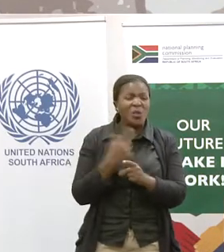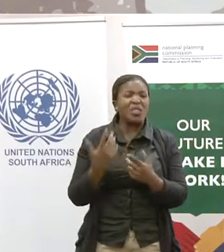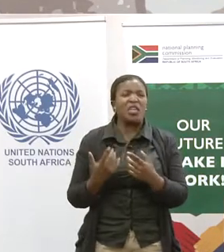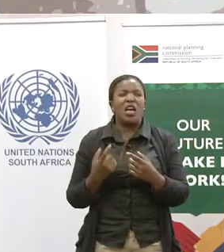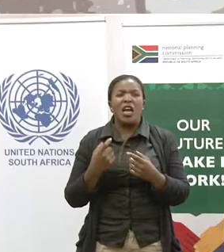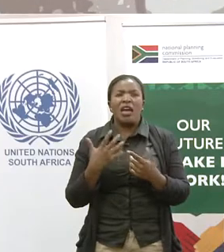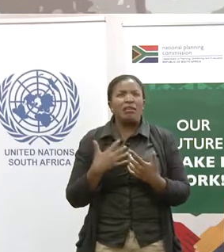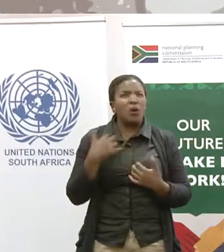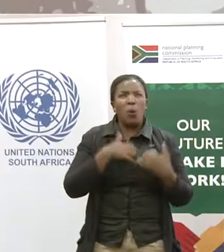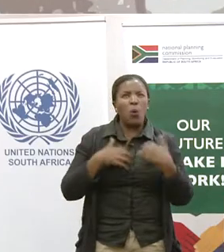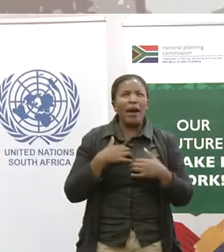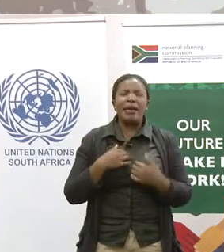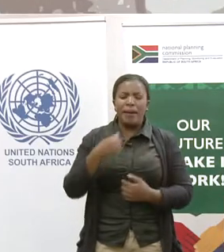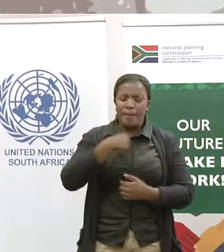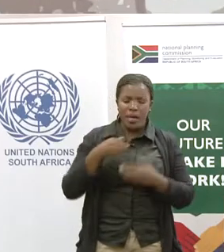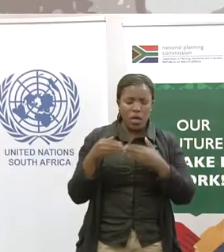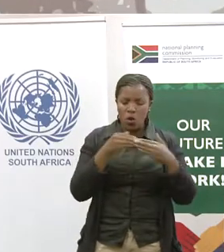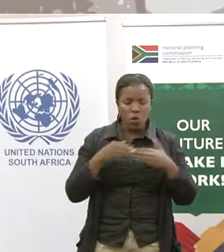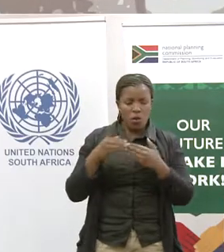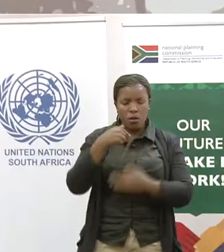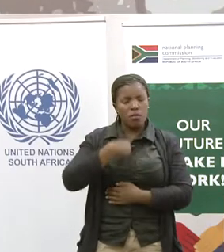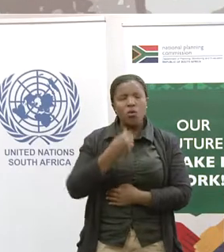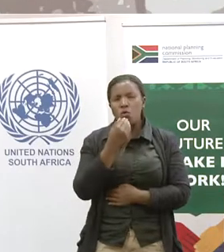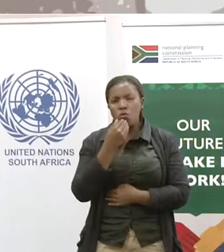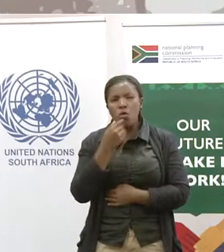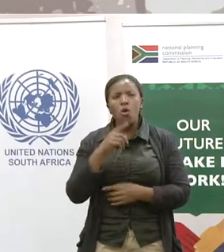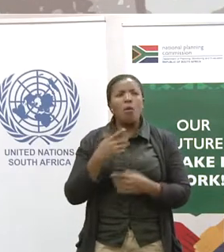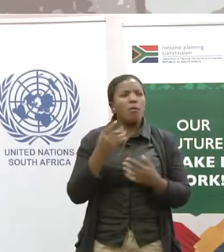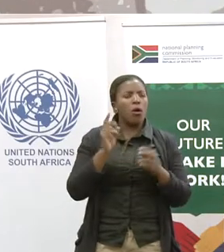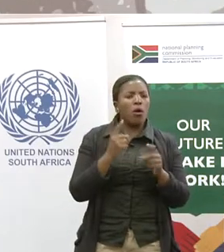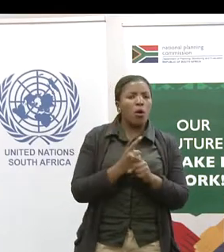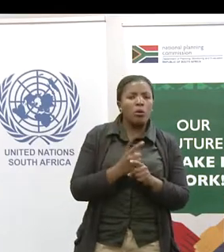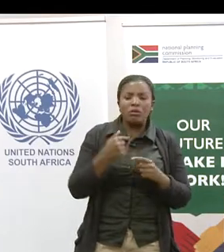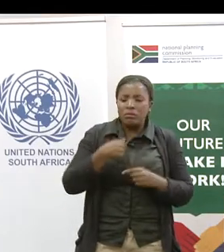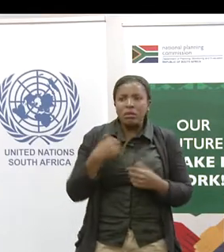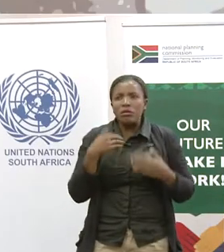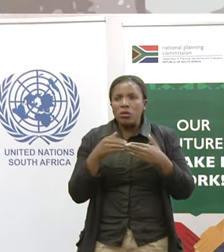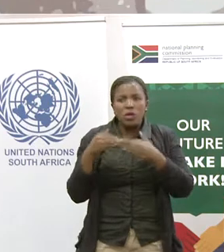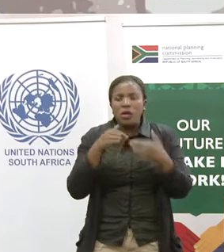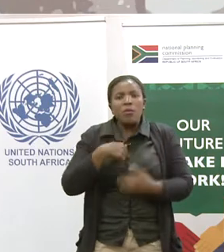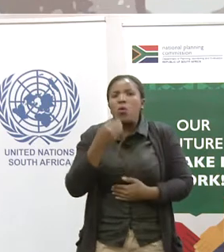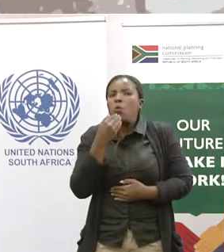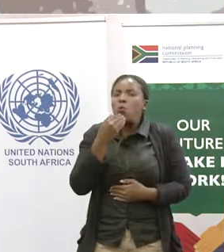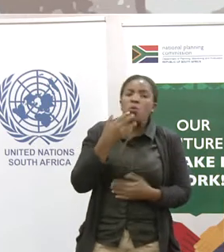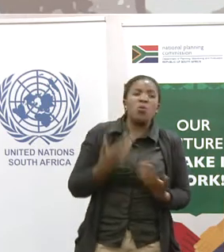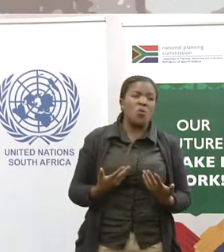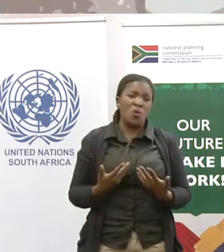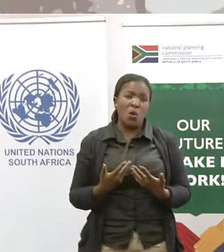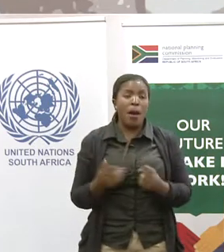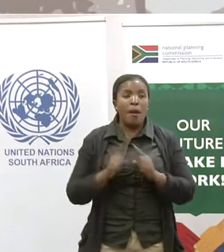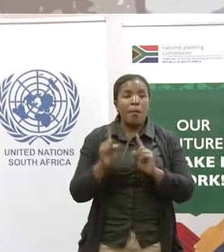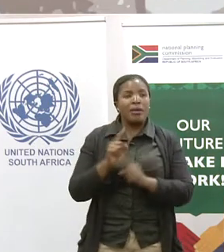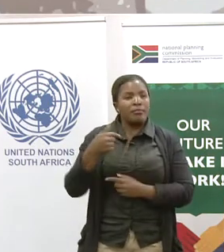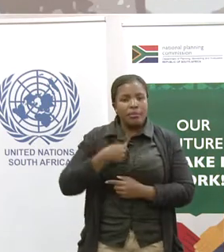me this weekend in my presence. And being me, I would enjoy